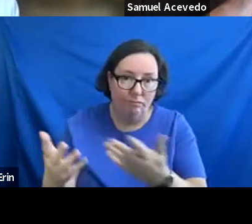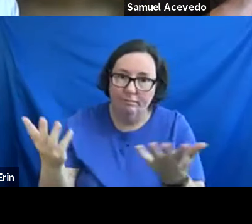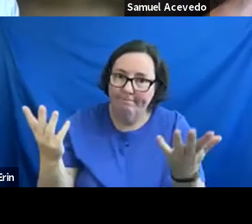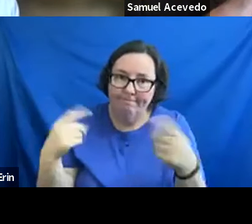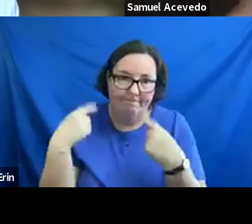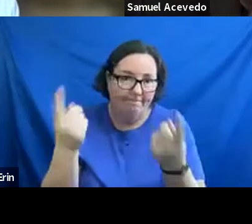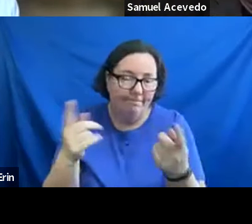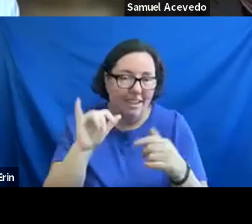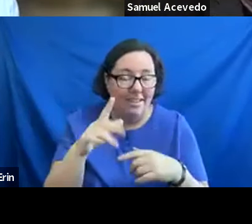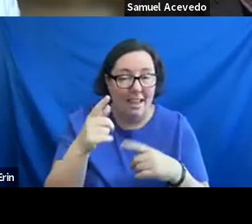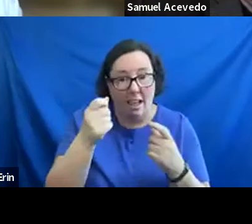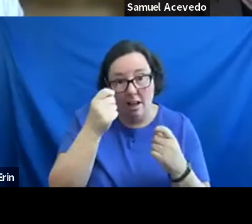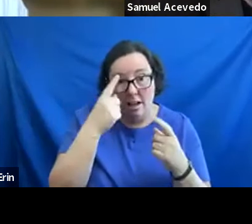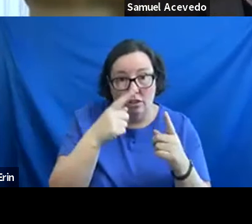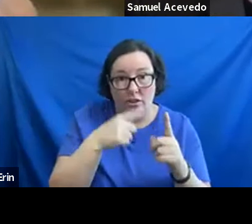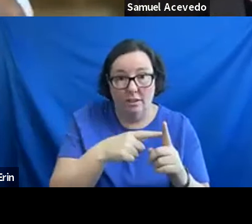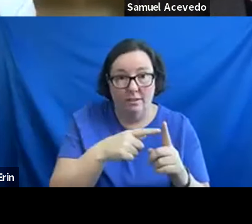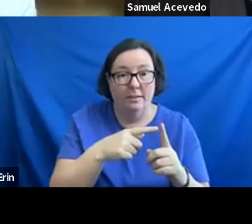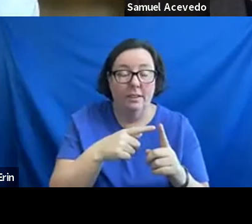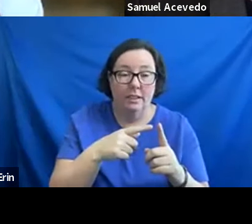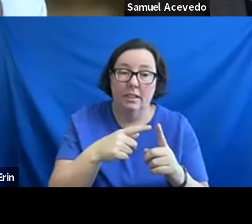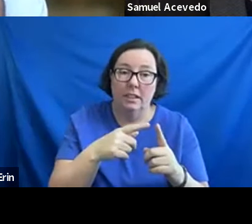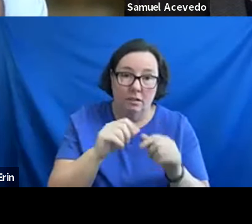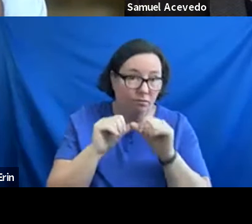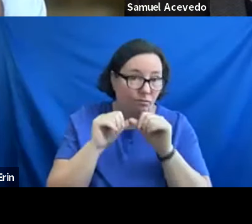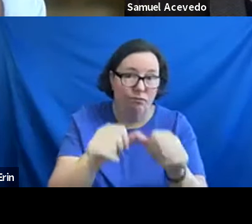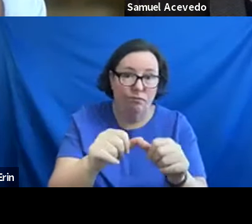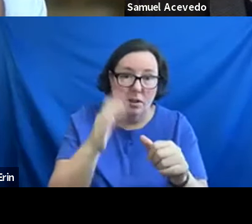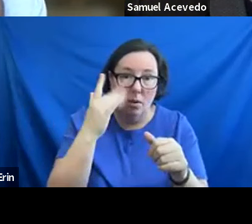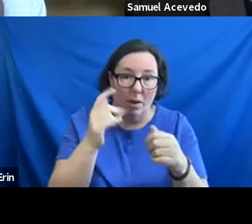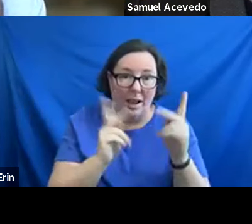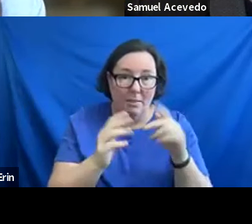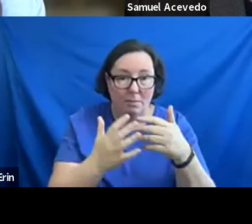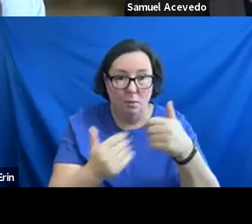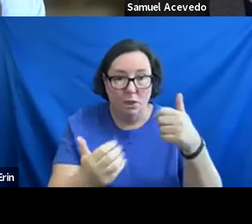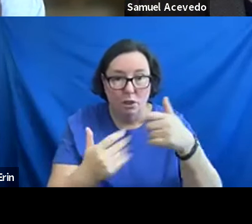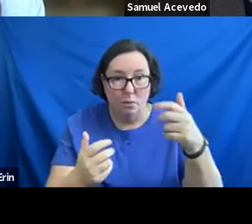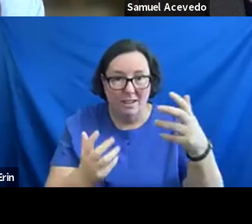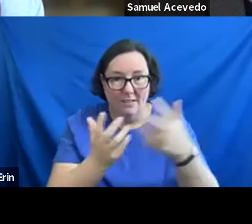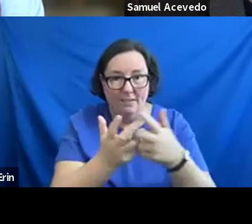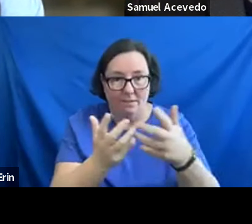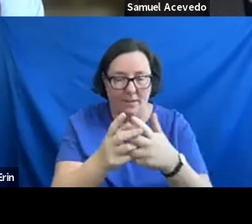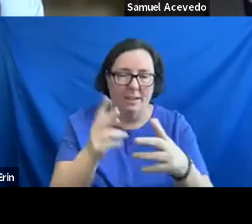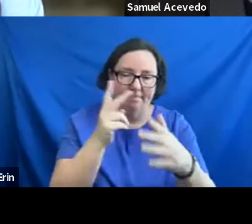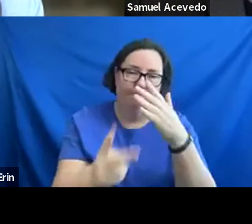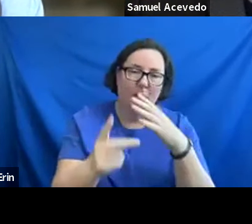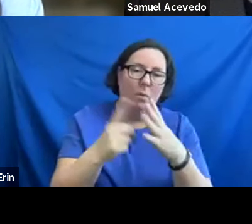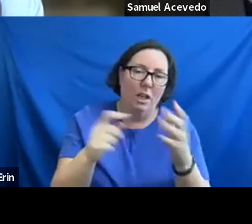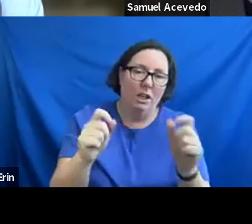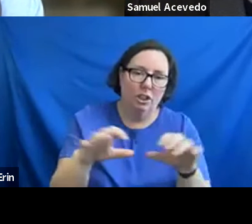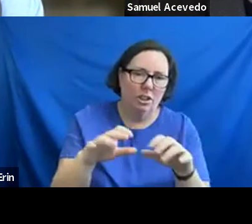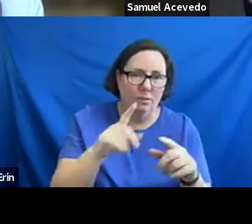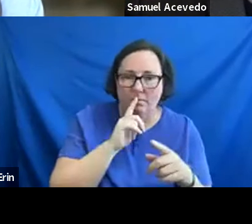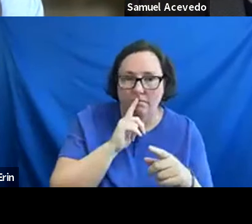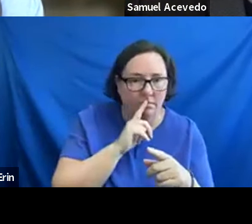understanding persisted and was why people were sorted to fit what they could do, not to